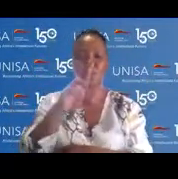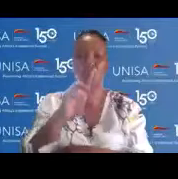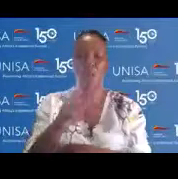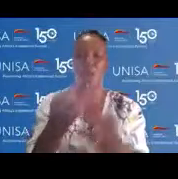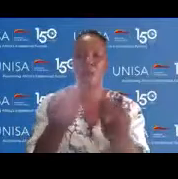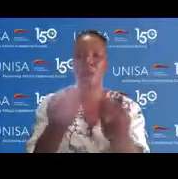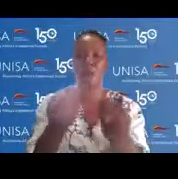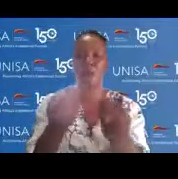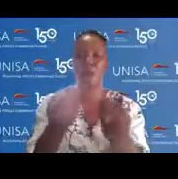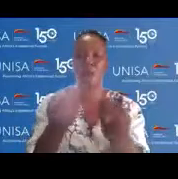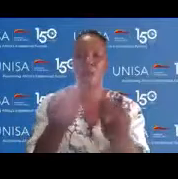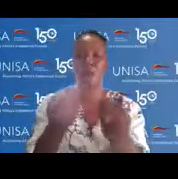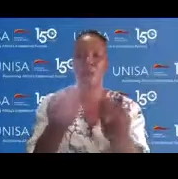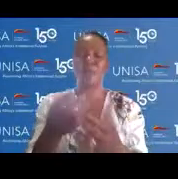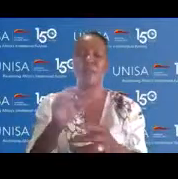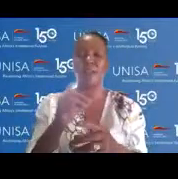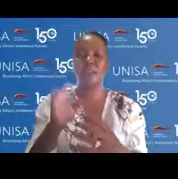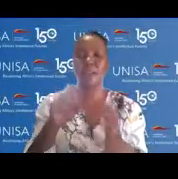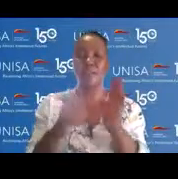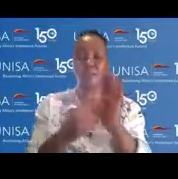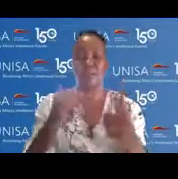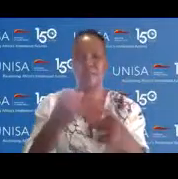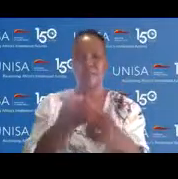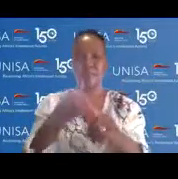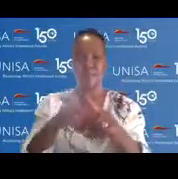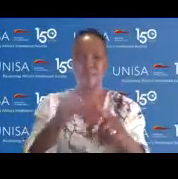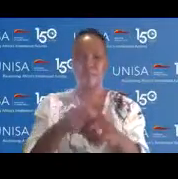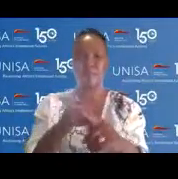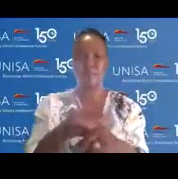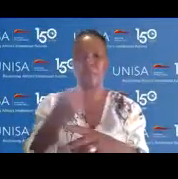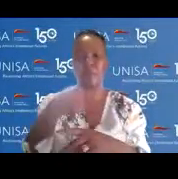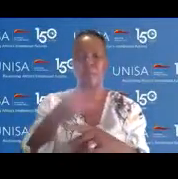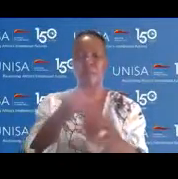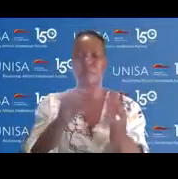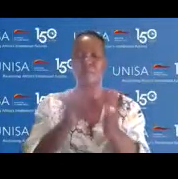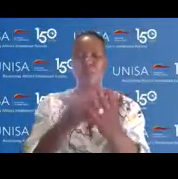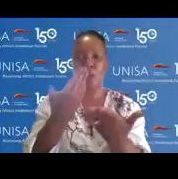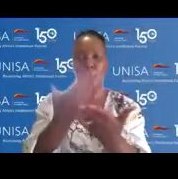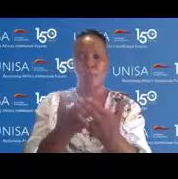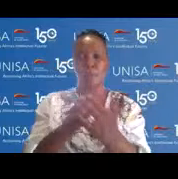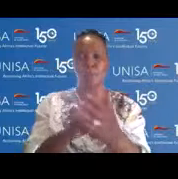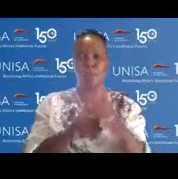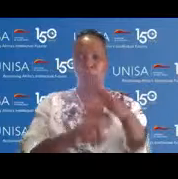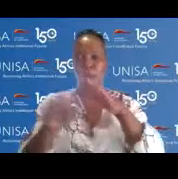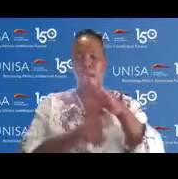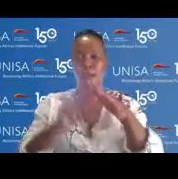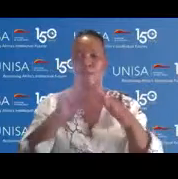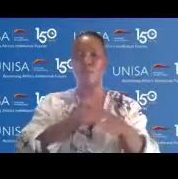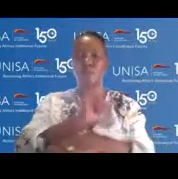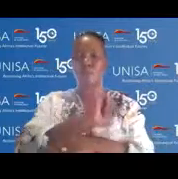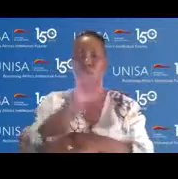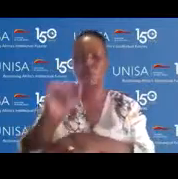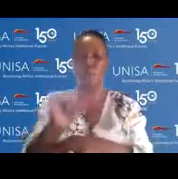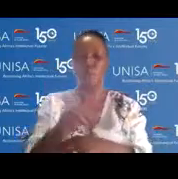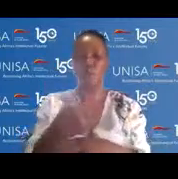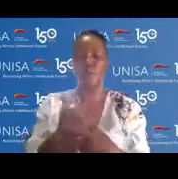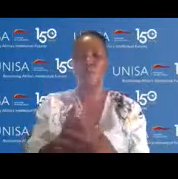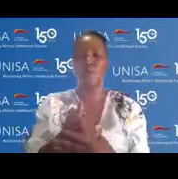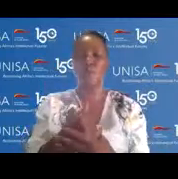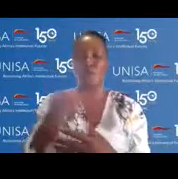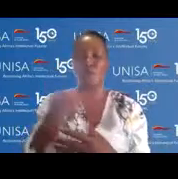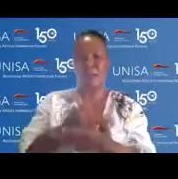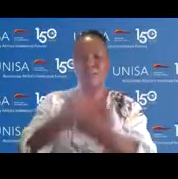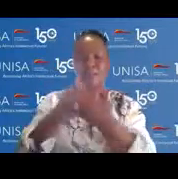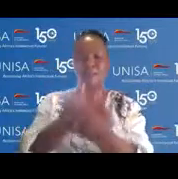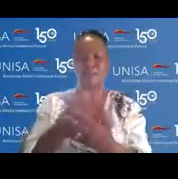and let us know in the chat. Were you now able to scan it using your phone, the QR code? And then in 4